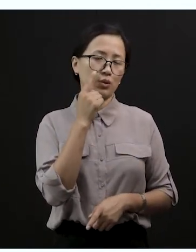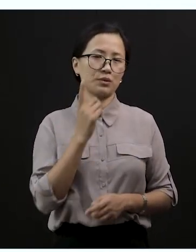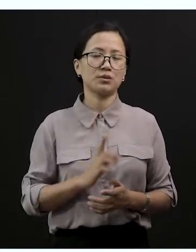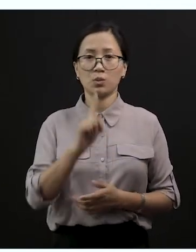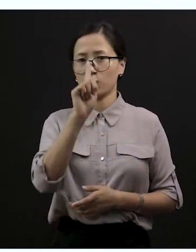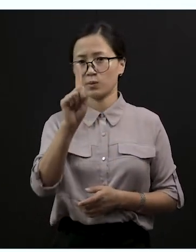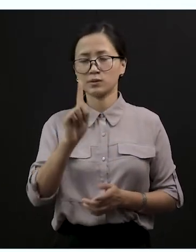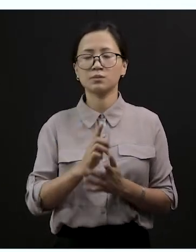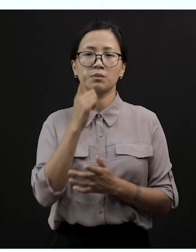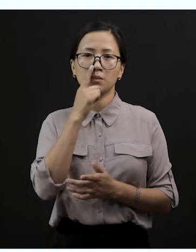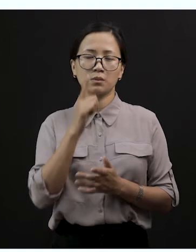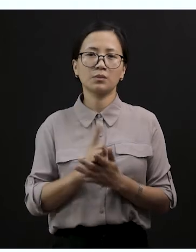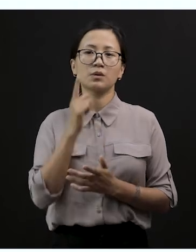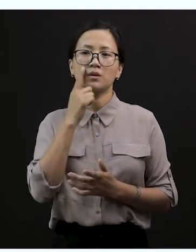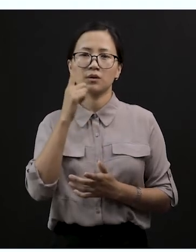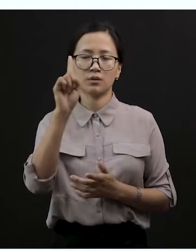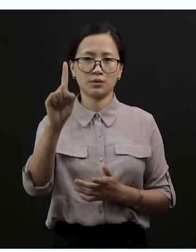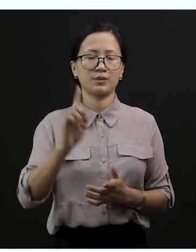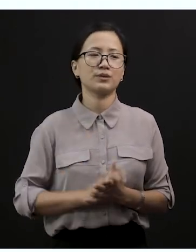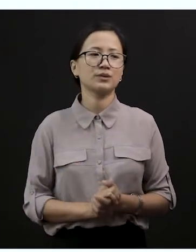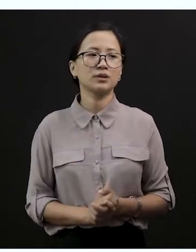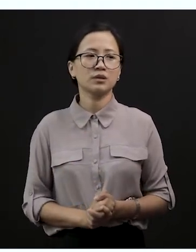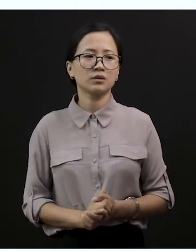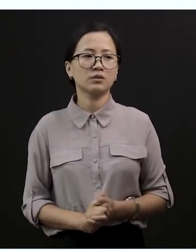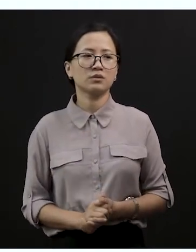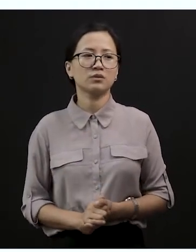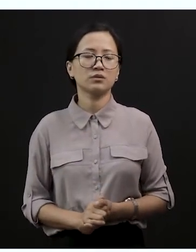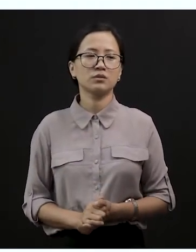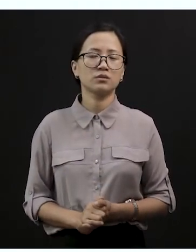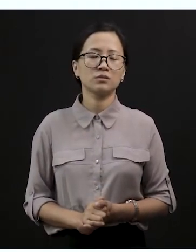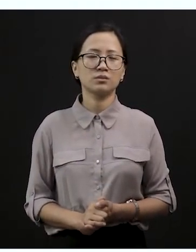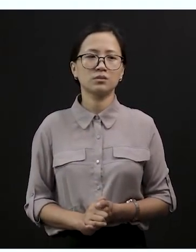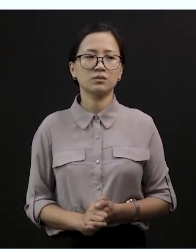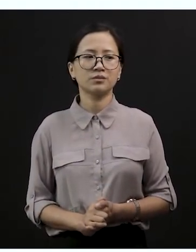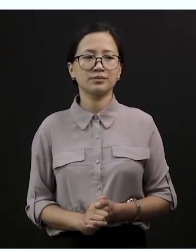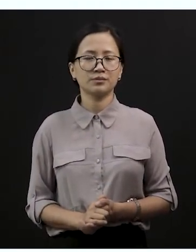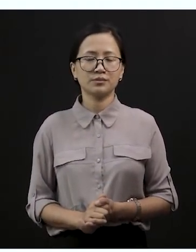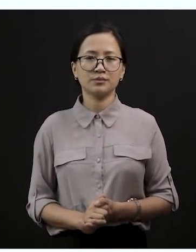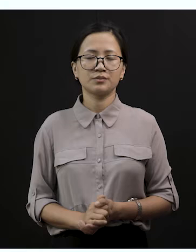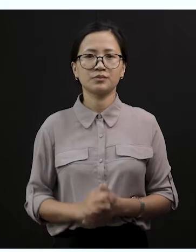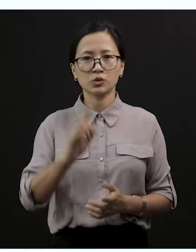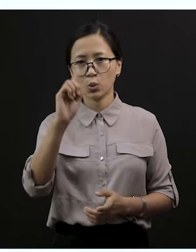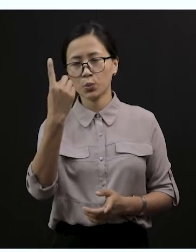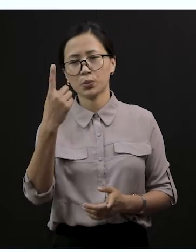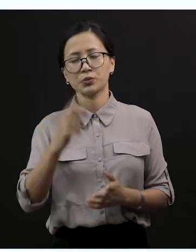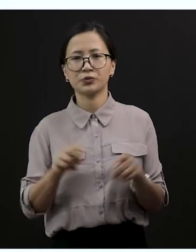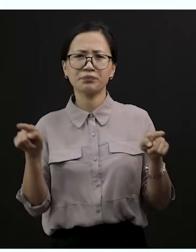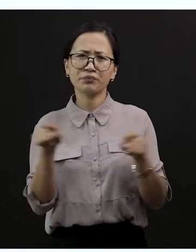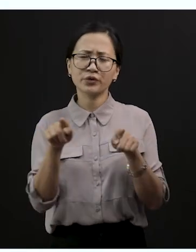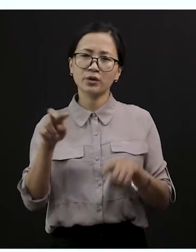A girl. And boy, a boy, only one, right? So they are singular. They are referred